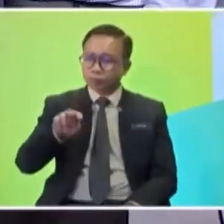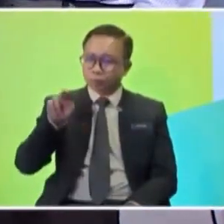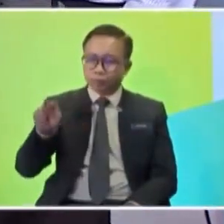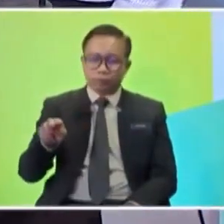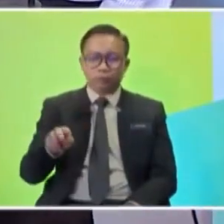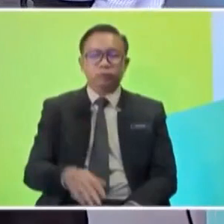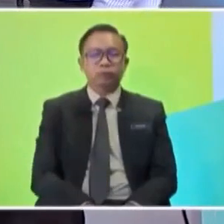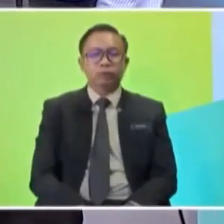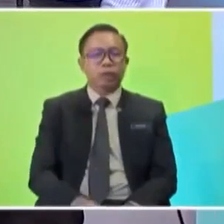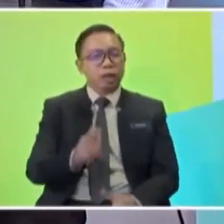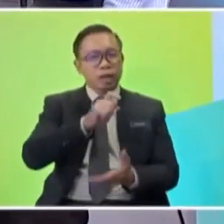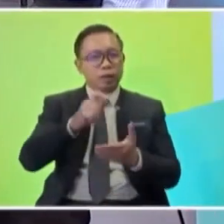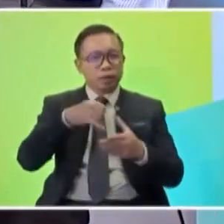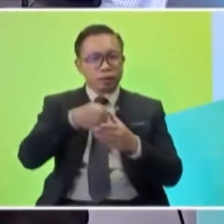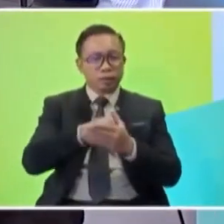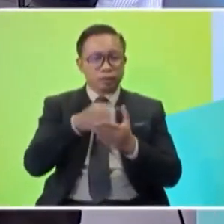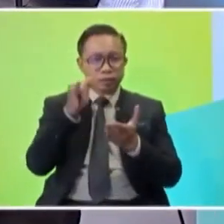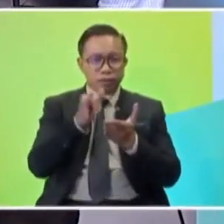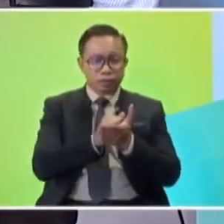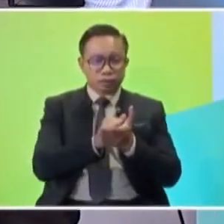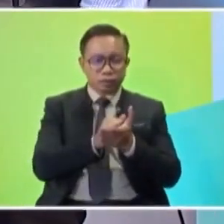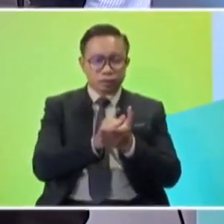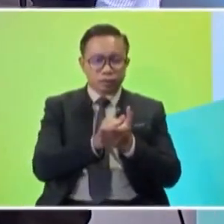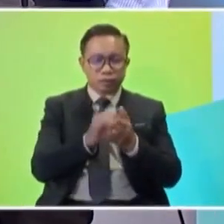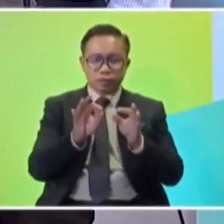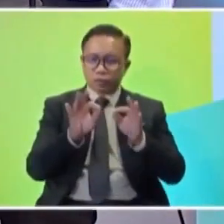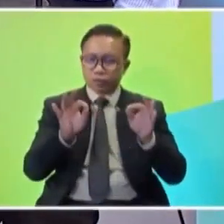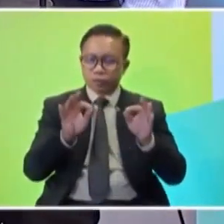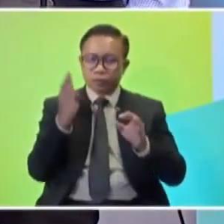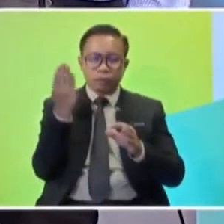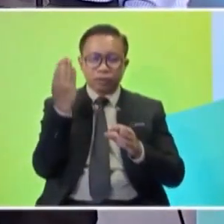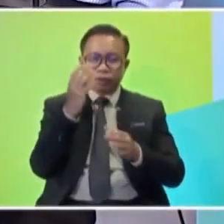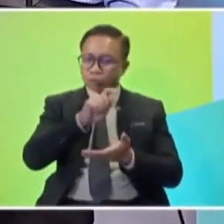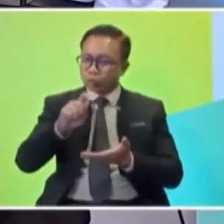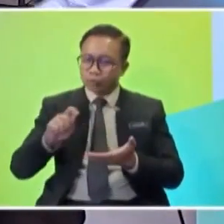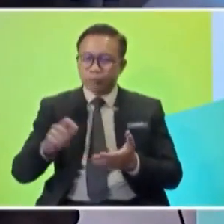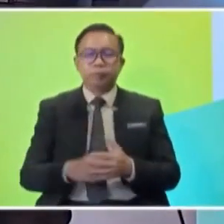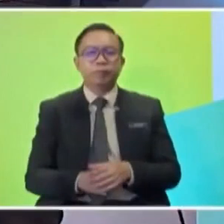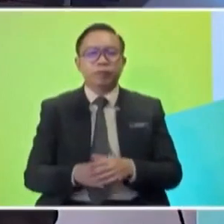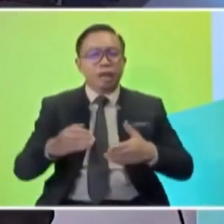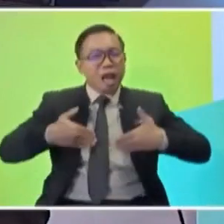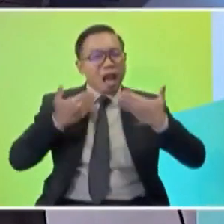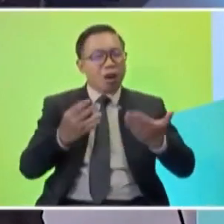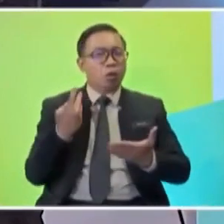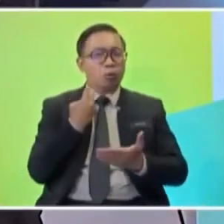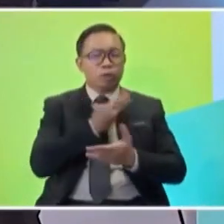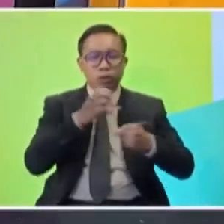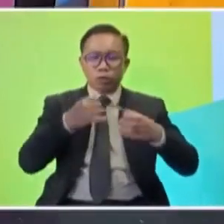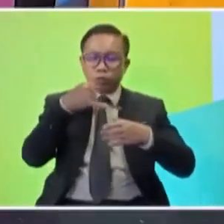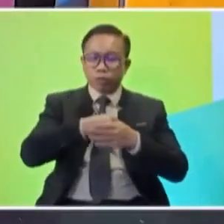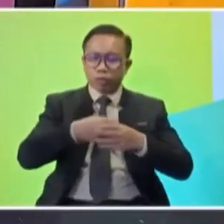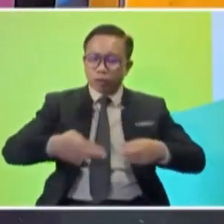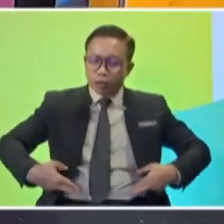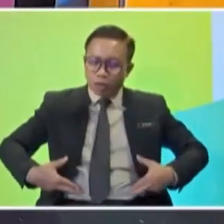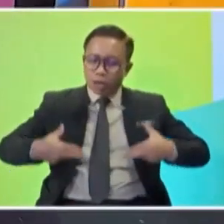to write in this method? Yeah, standard written method. Okay. So for their maths. Okay, so this is how we do in real life situation.